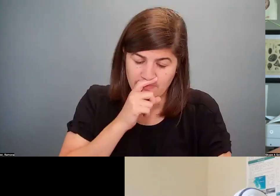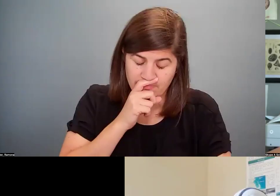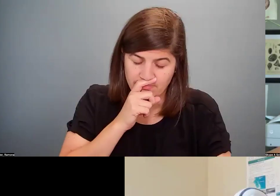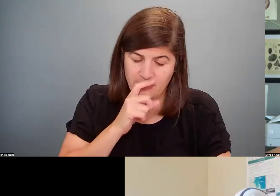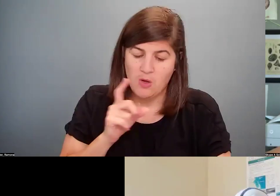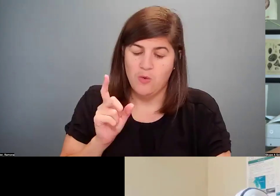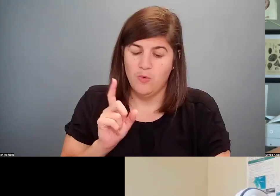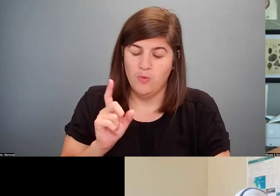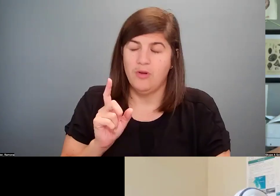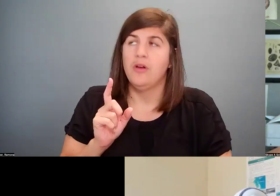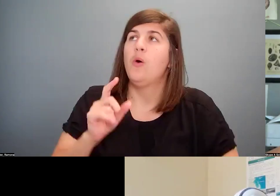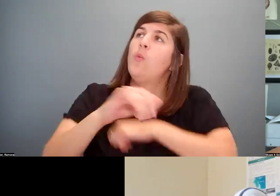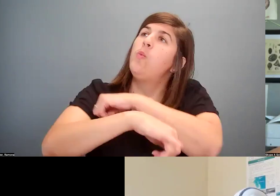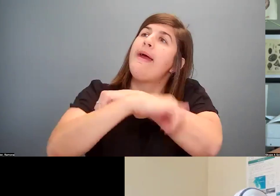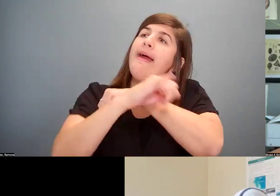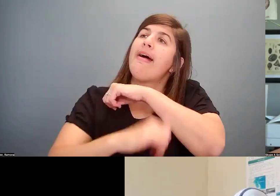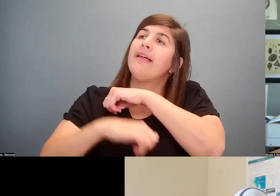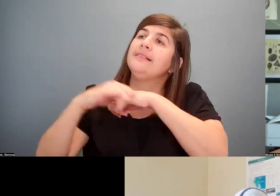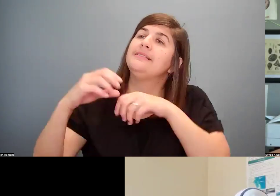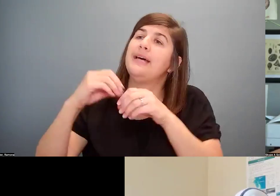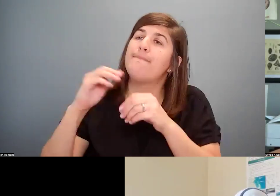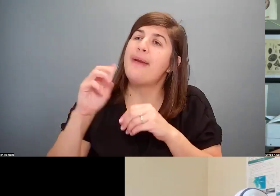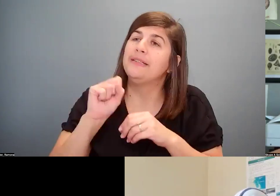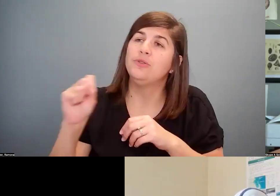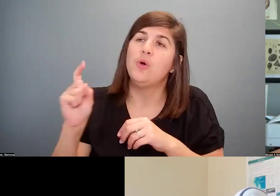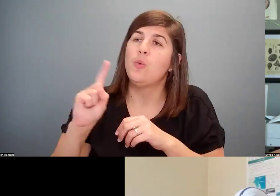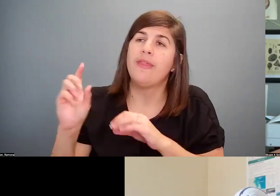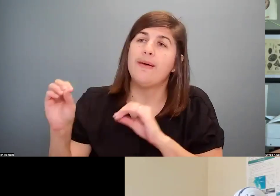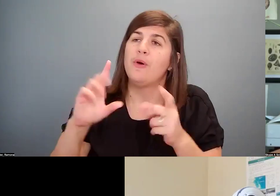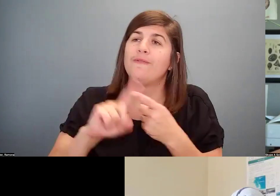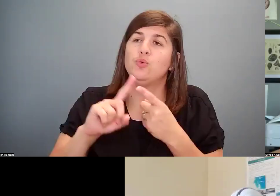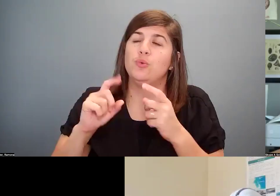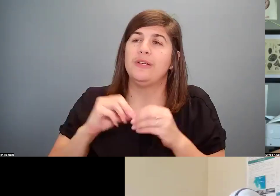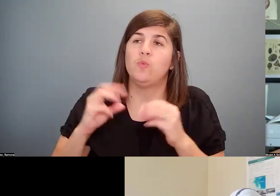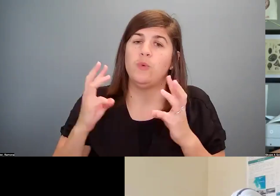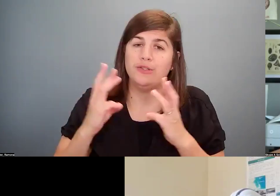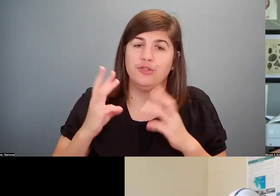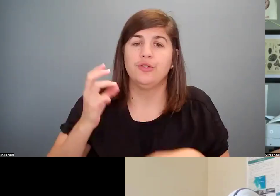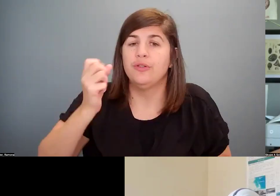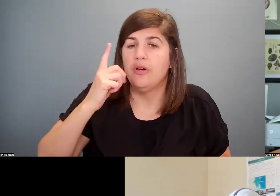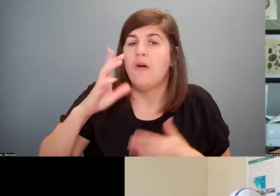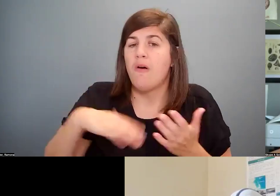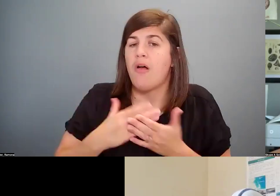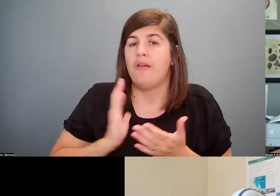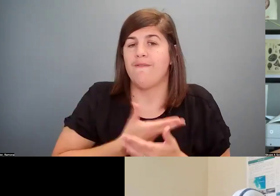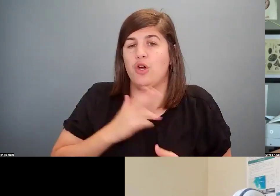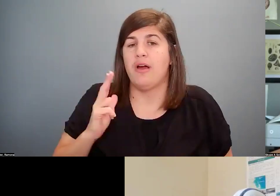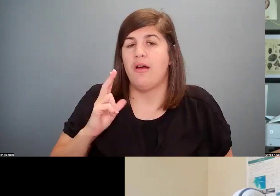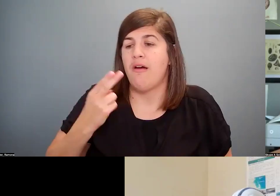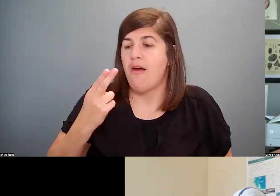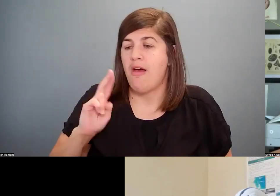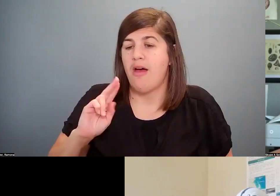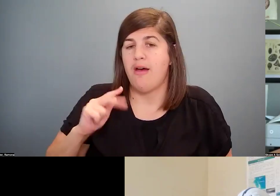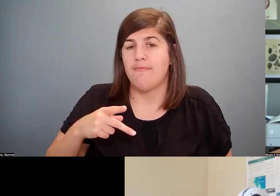where do the whales in Massachusetts migrate to in the winter? So all of our humpback whales go down to the